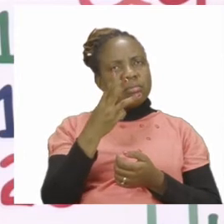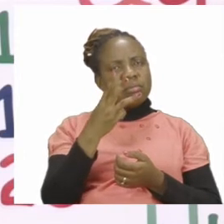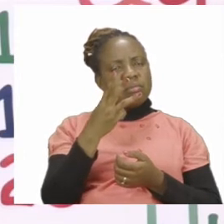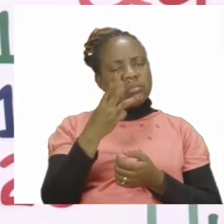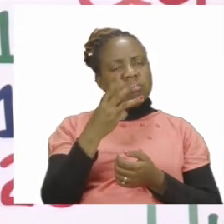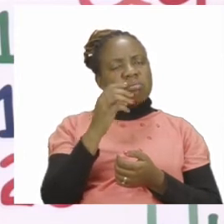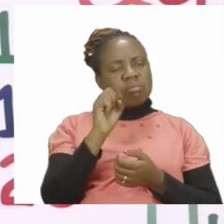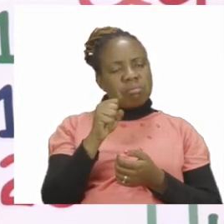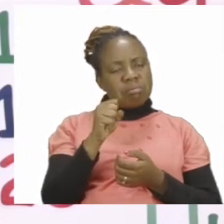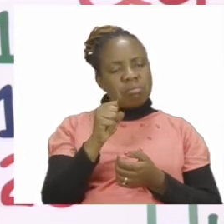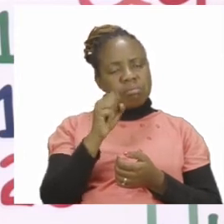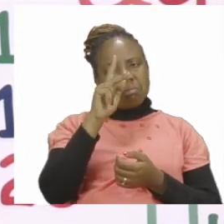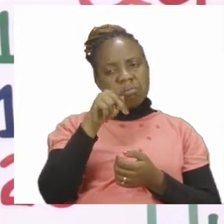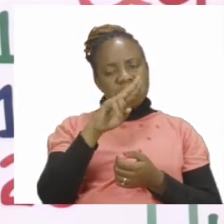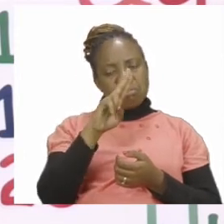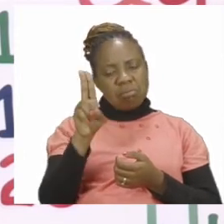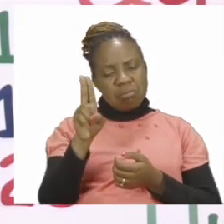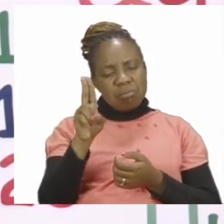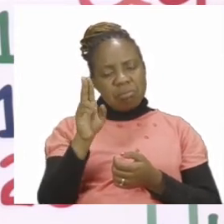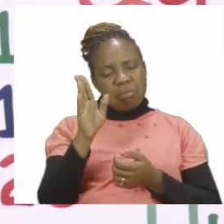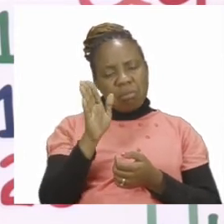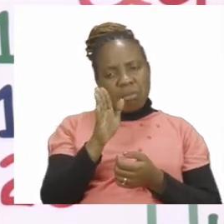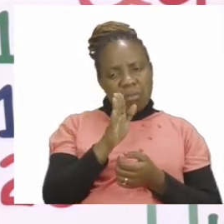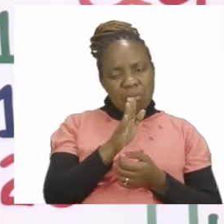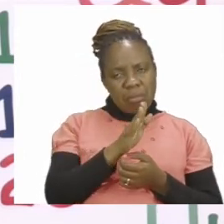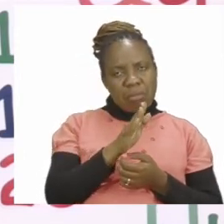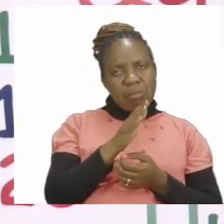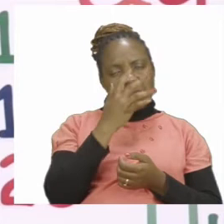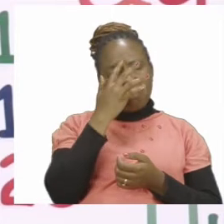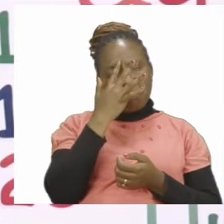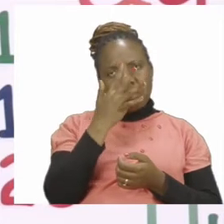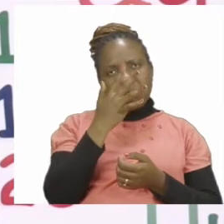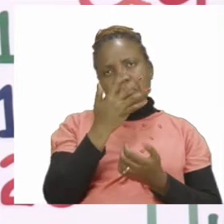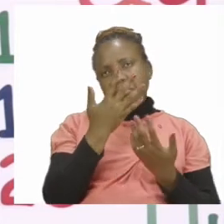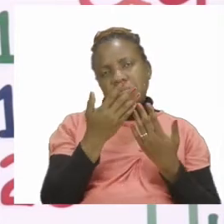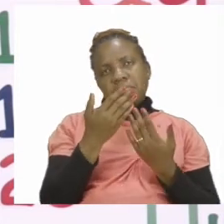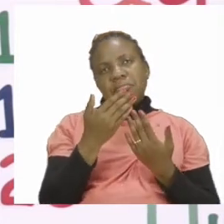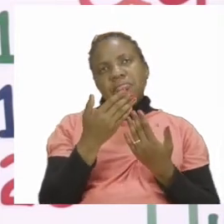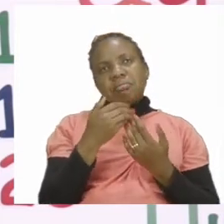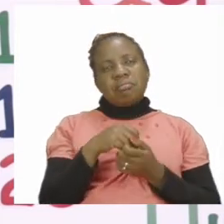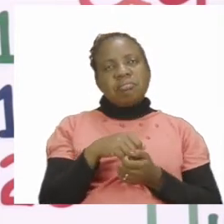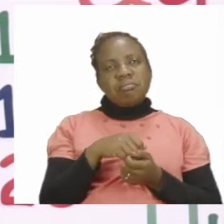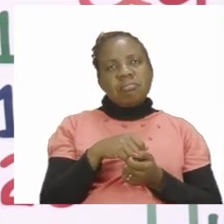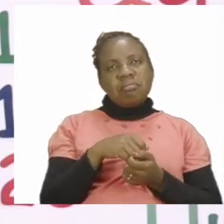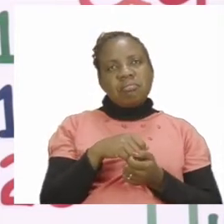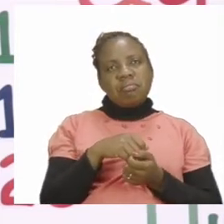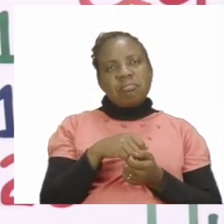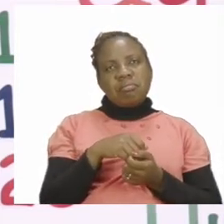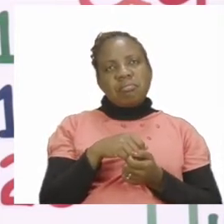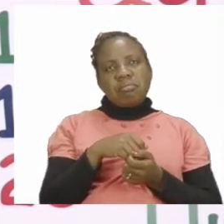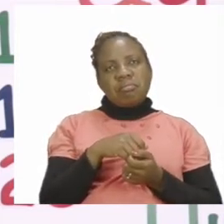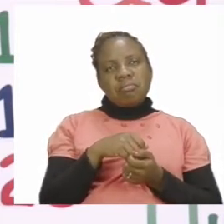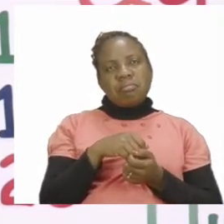5. So here we have the number 3. It's lower than 4,